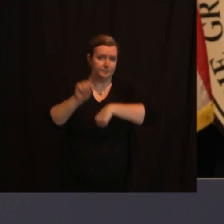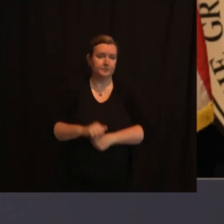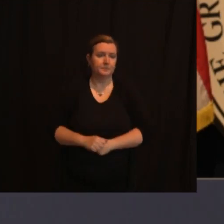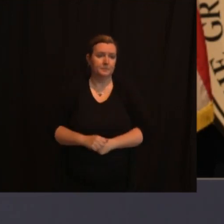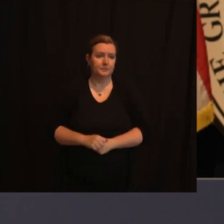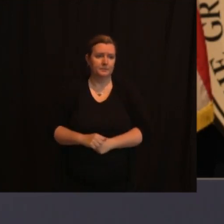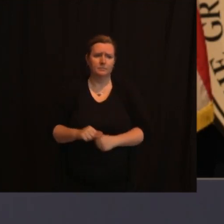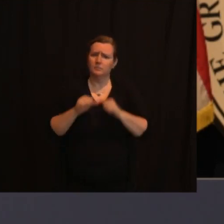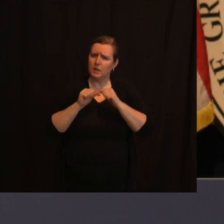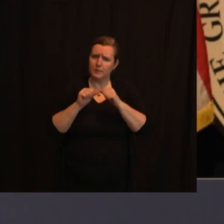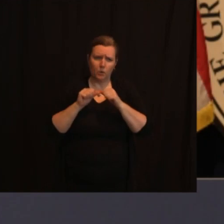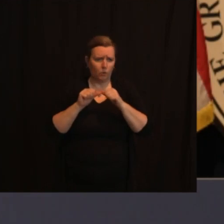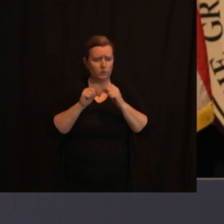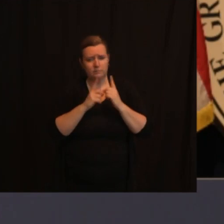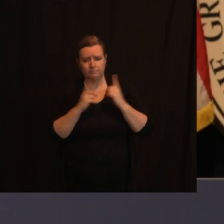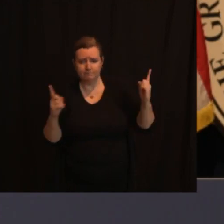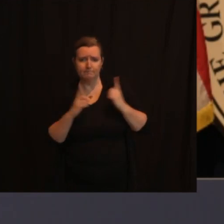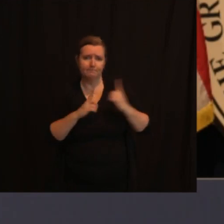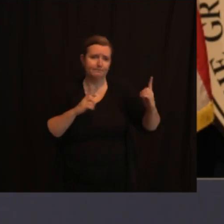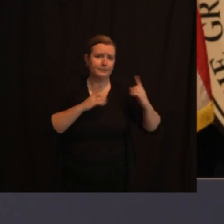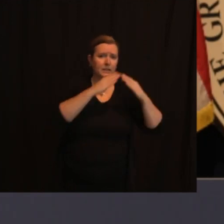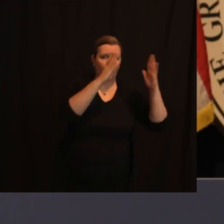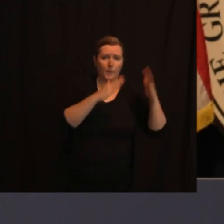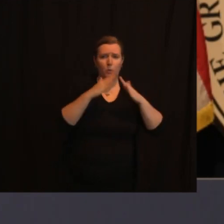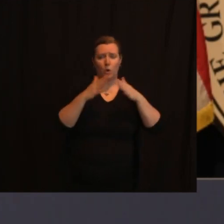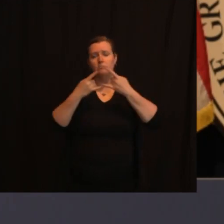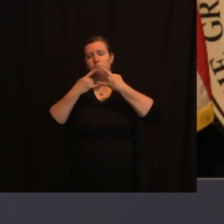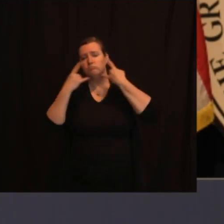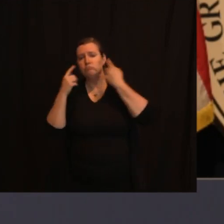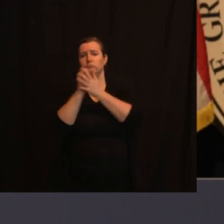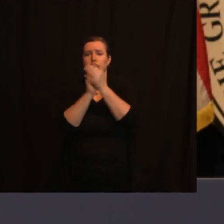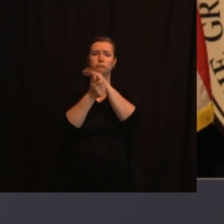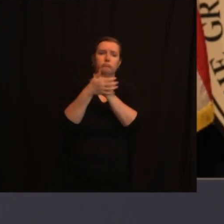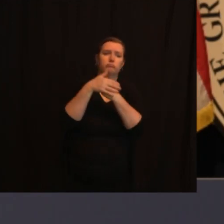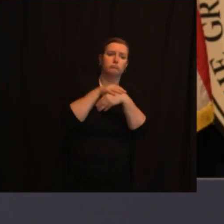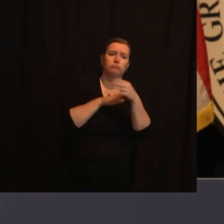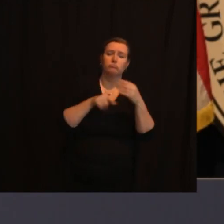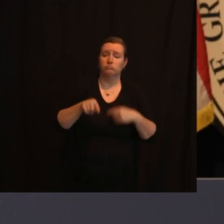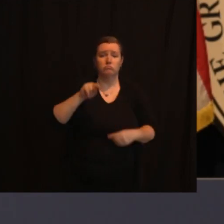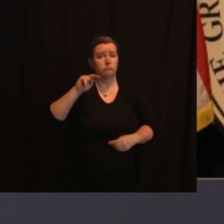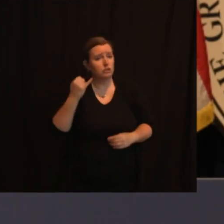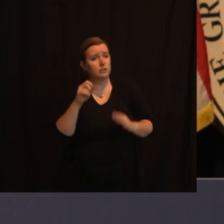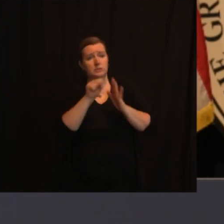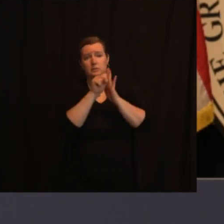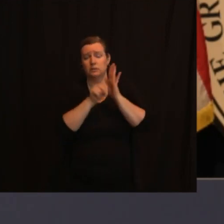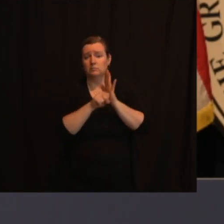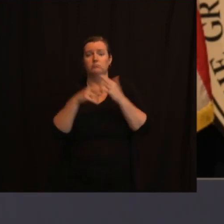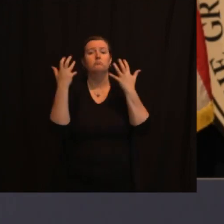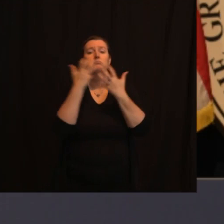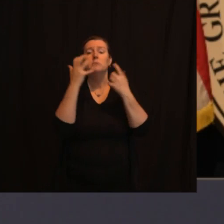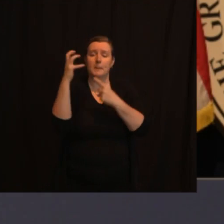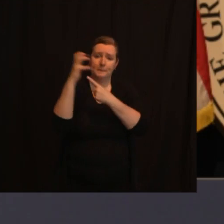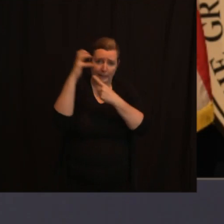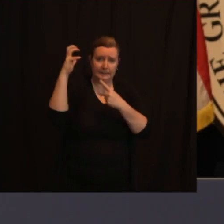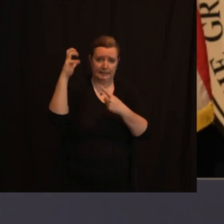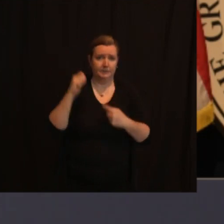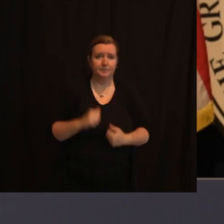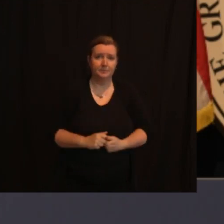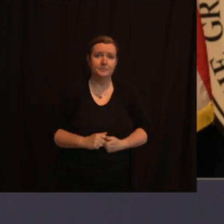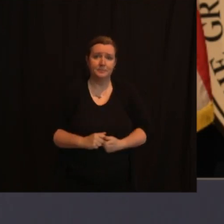Keep at it. I mean, we have done extraordinary things in this state to get us to where we are today. We need to continue to do